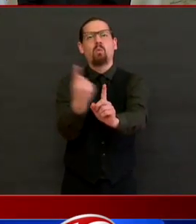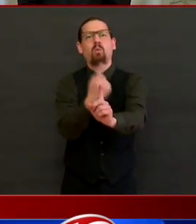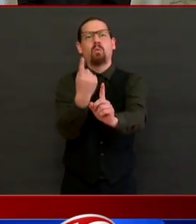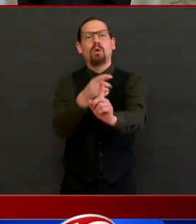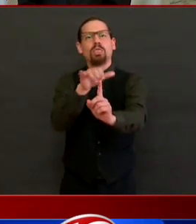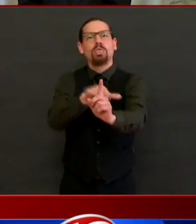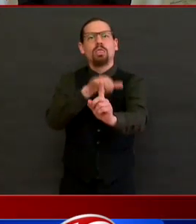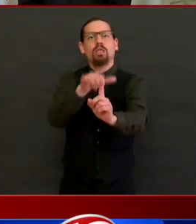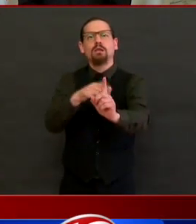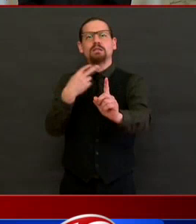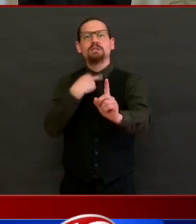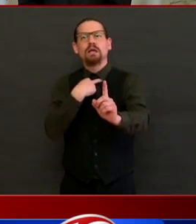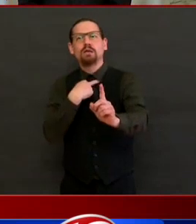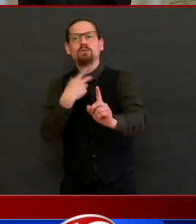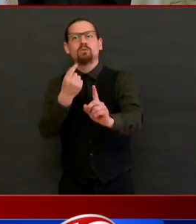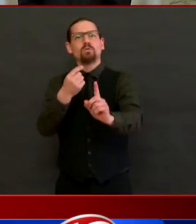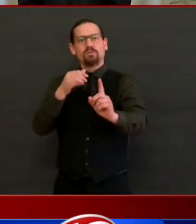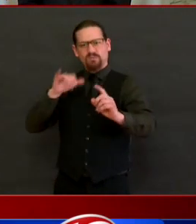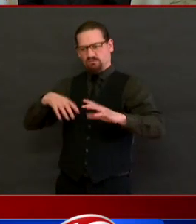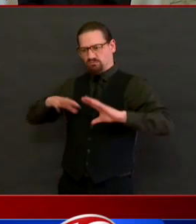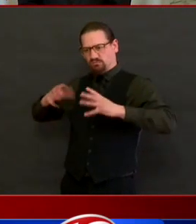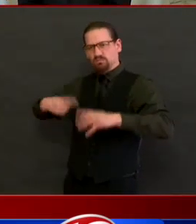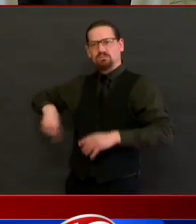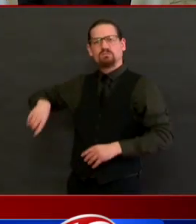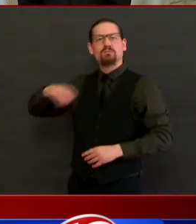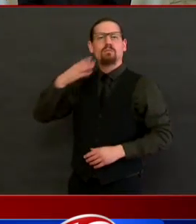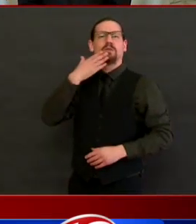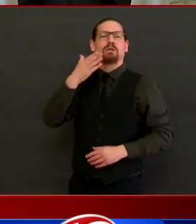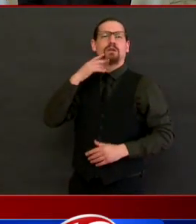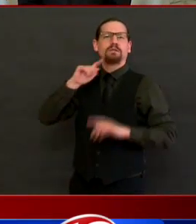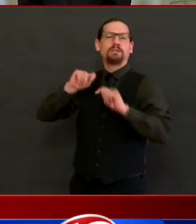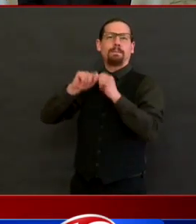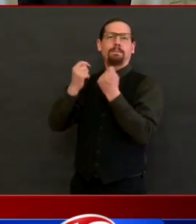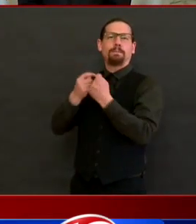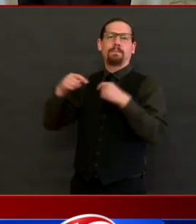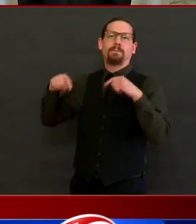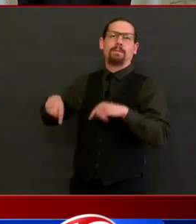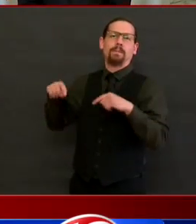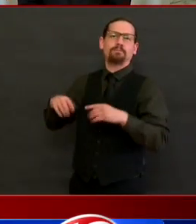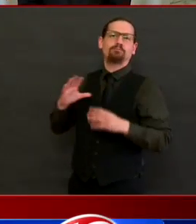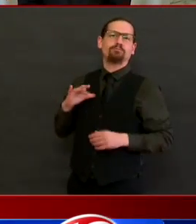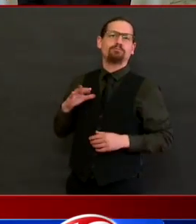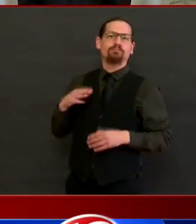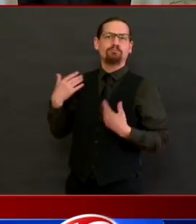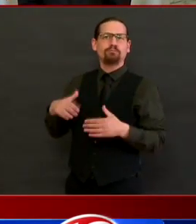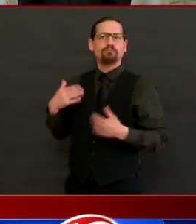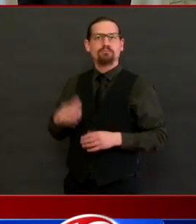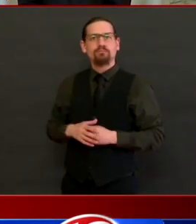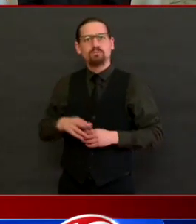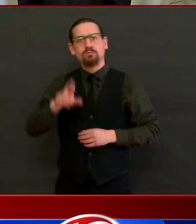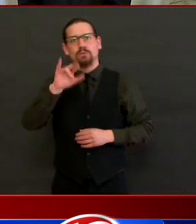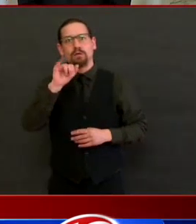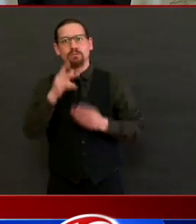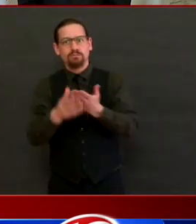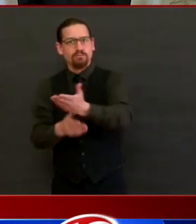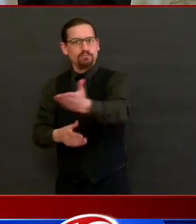Thank you, thank you, thank you. And to everyone in Rhode Island, know that we're gonna stay at it.